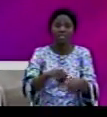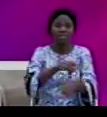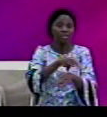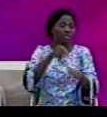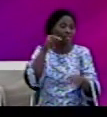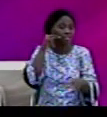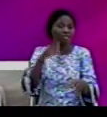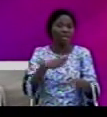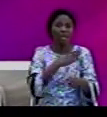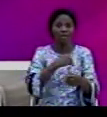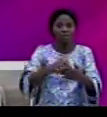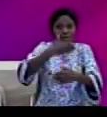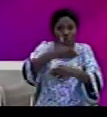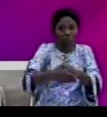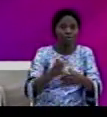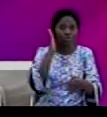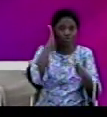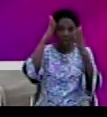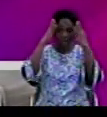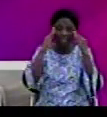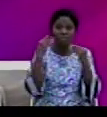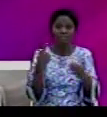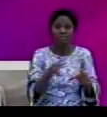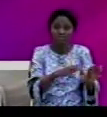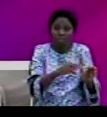move of God's power.